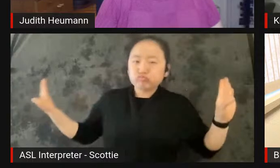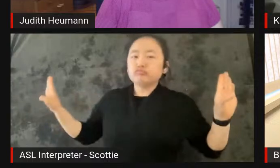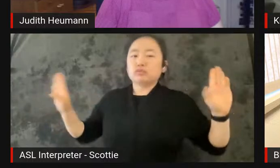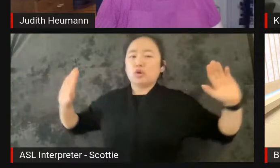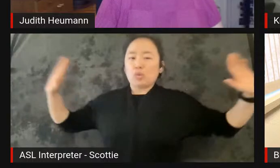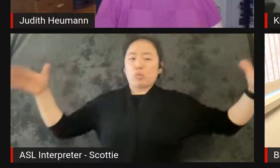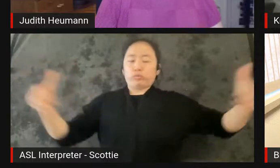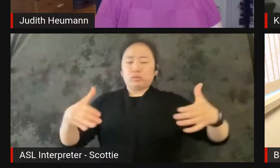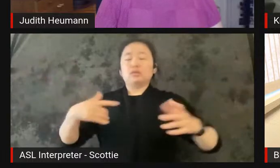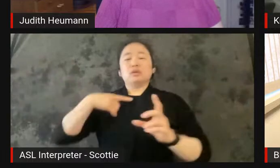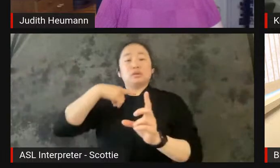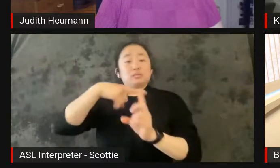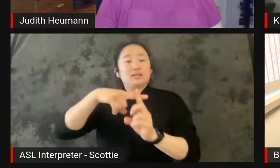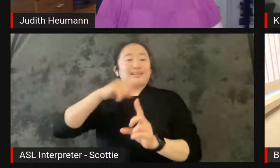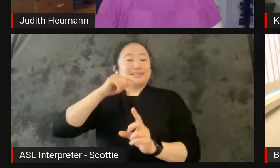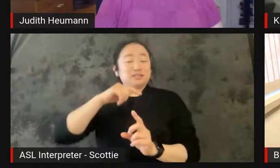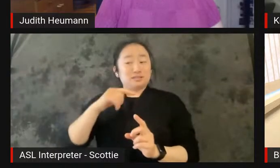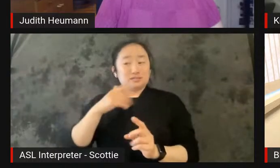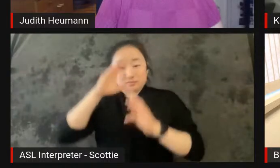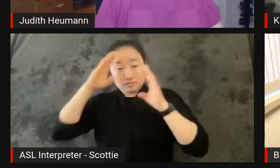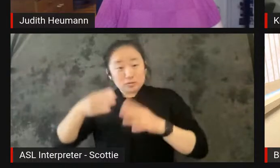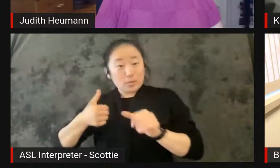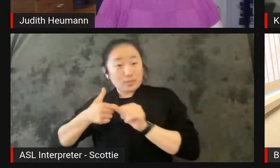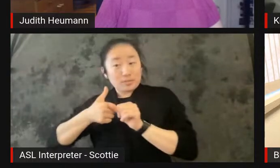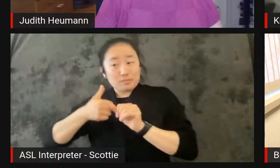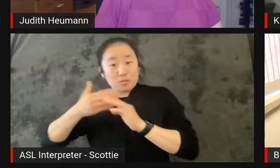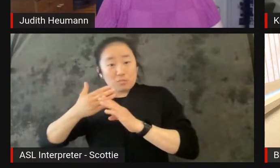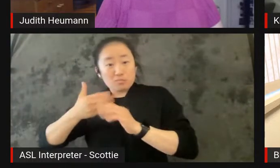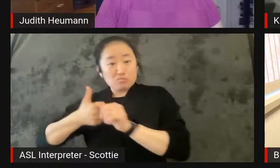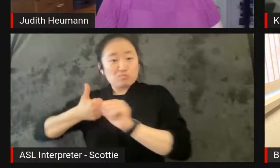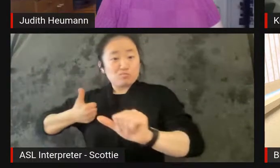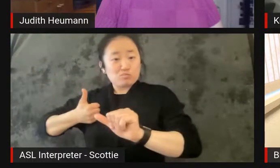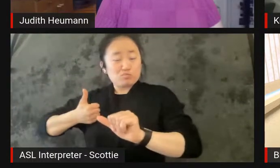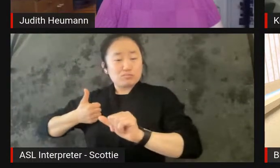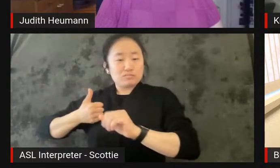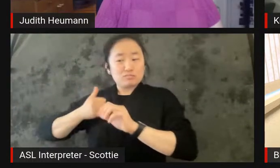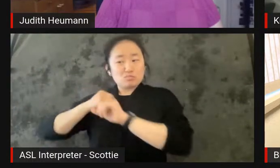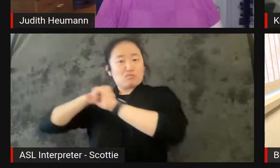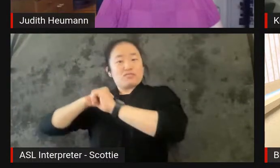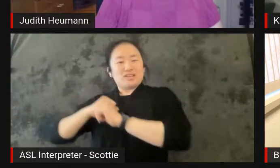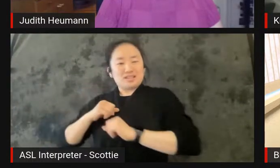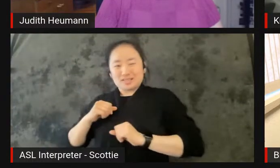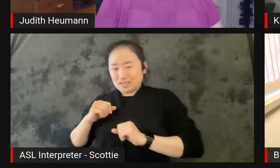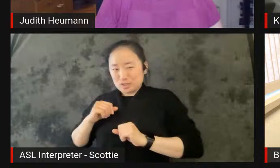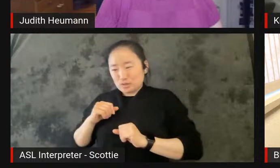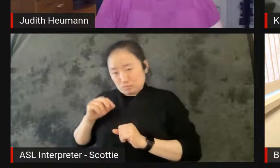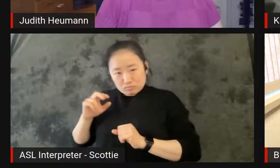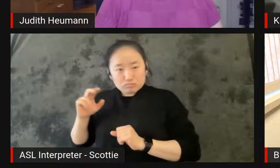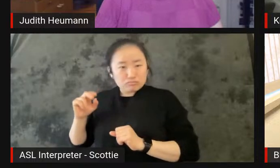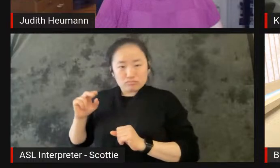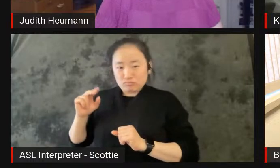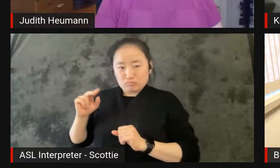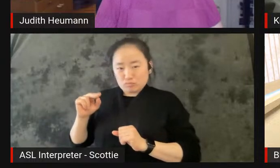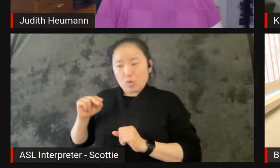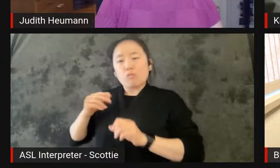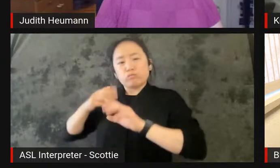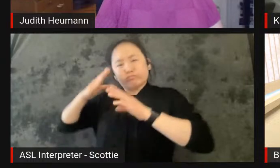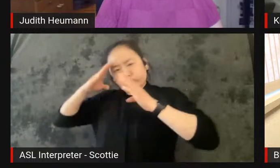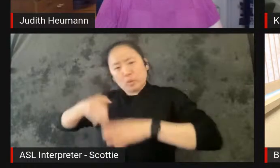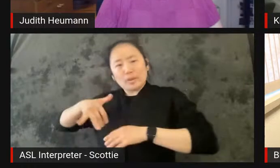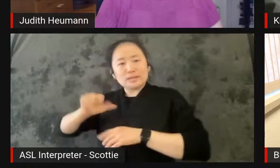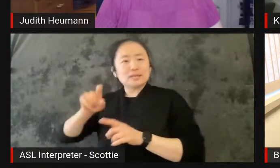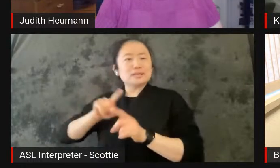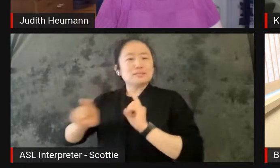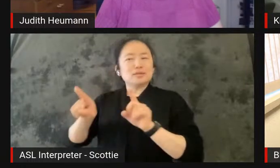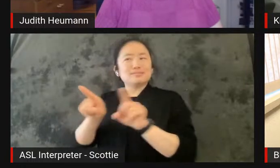to look at what needs to be happening to ensure that people who have disabilities will